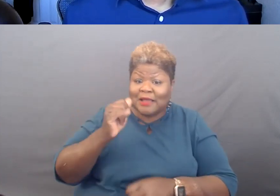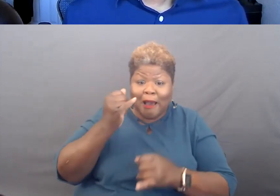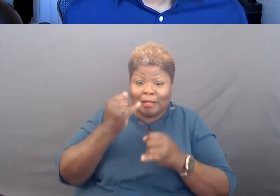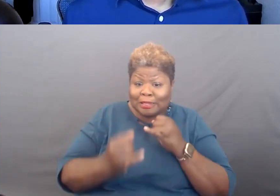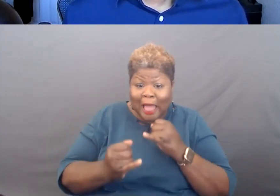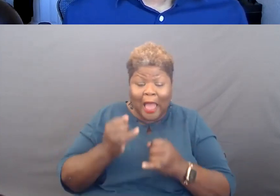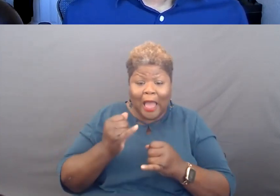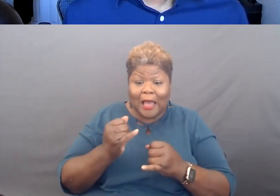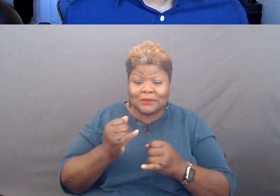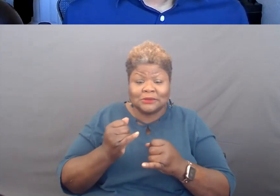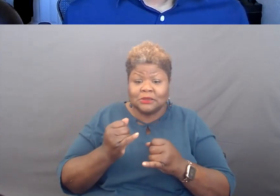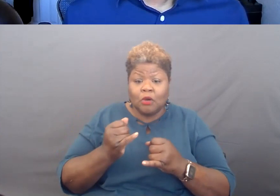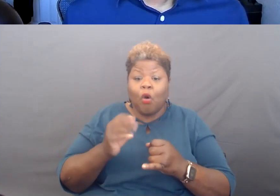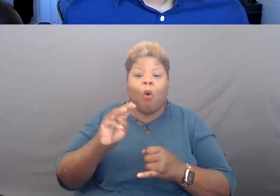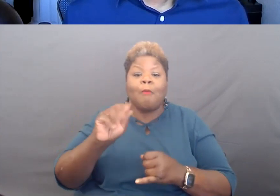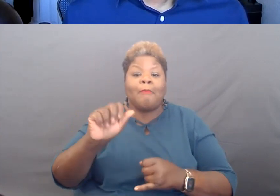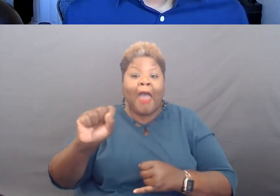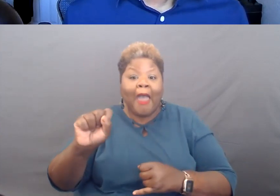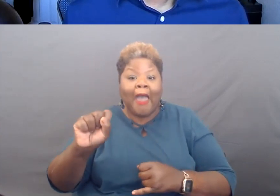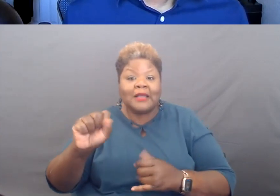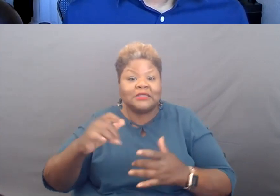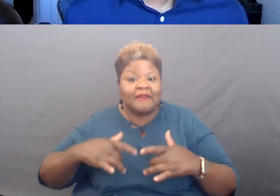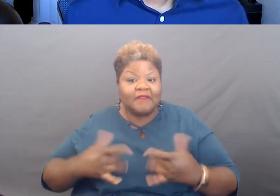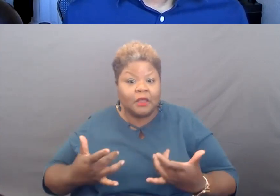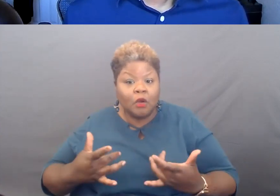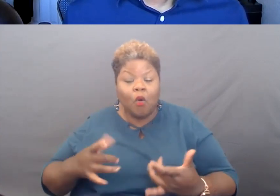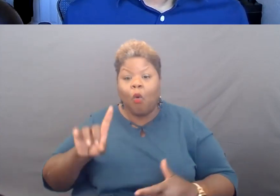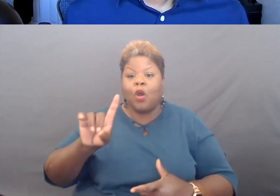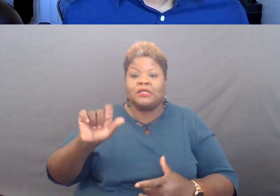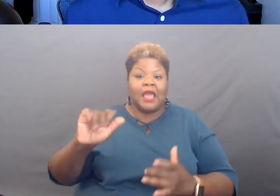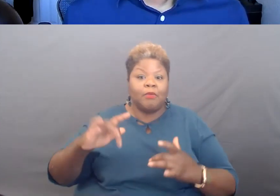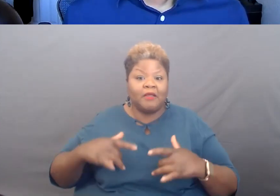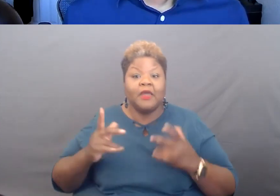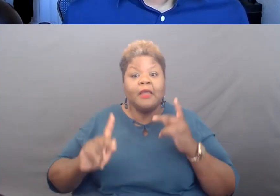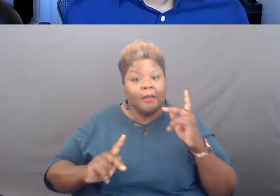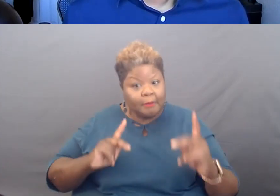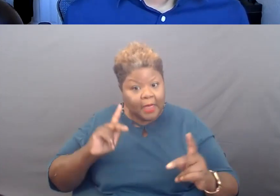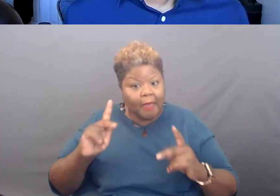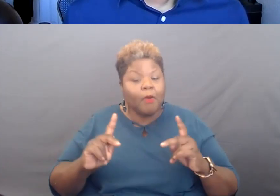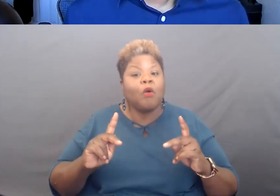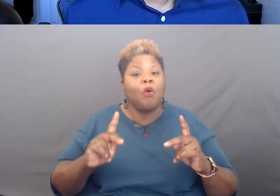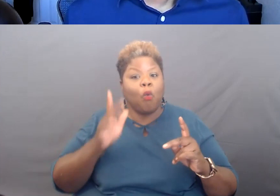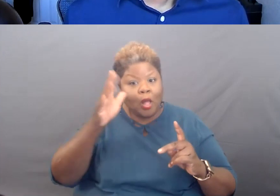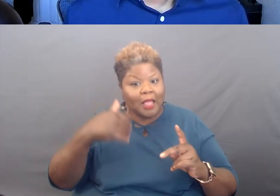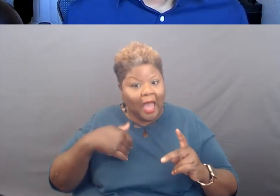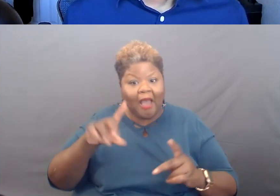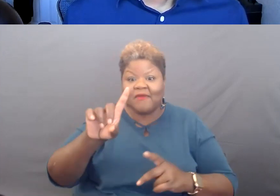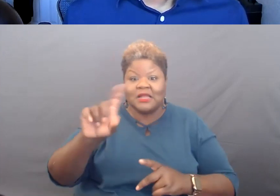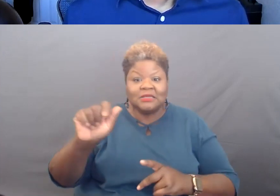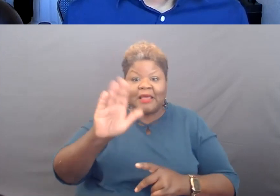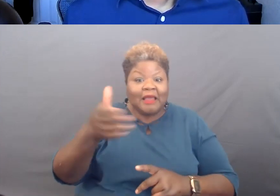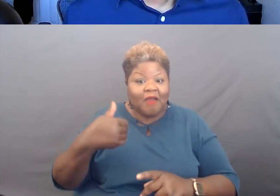is a mass disabling event. People will walk away from this virus with disabilities they've never had